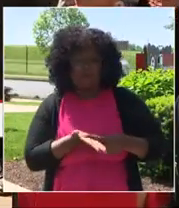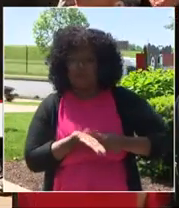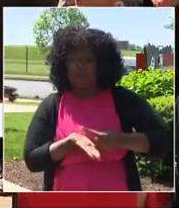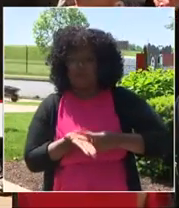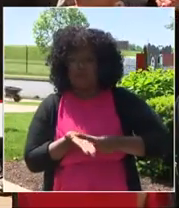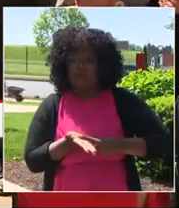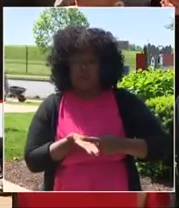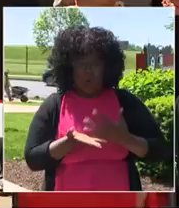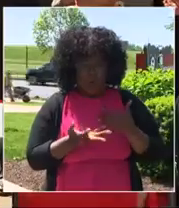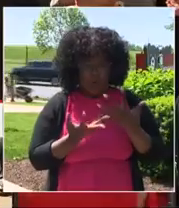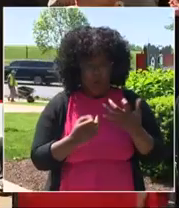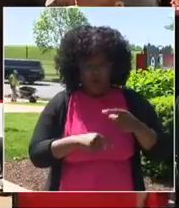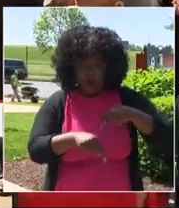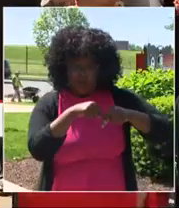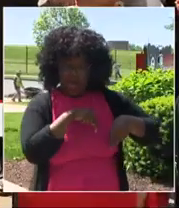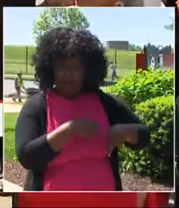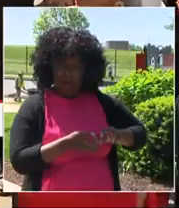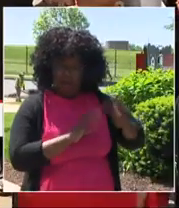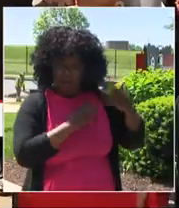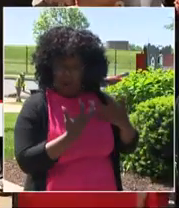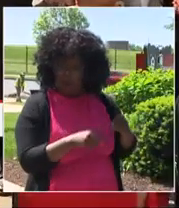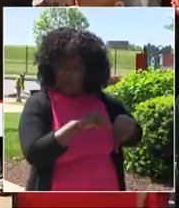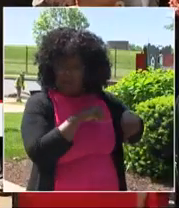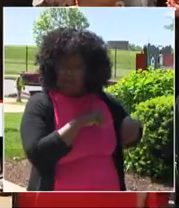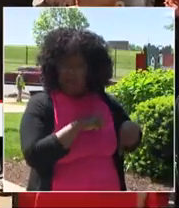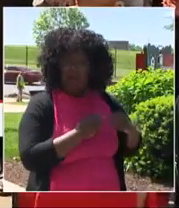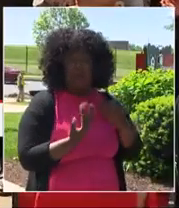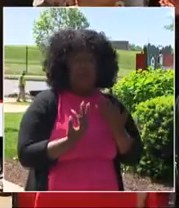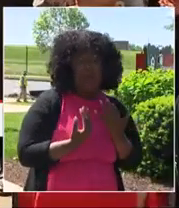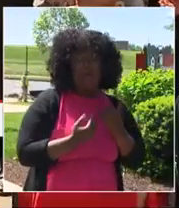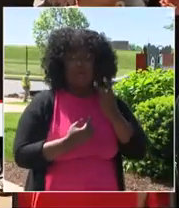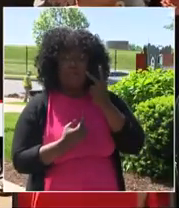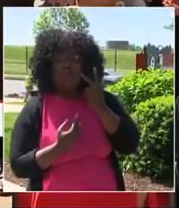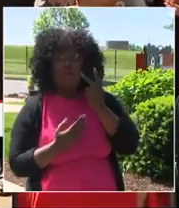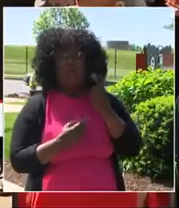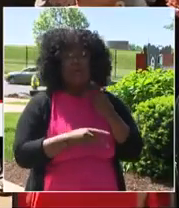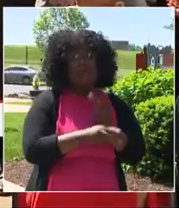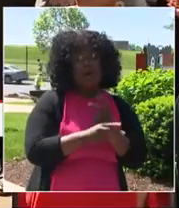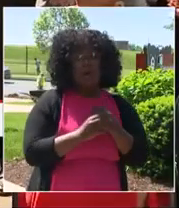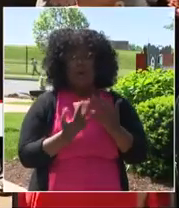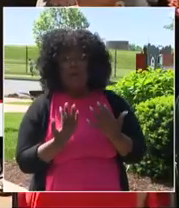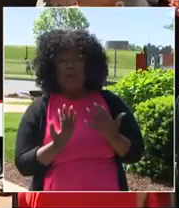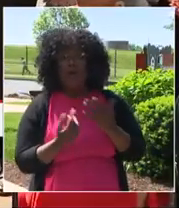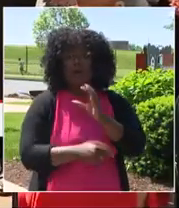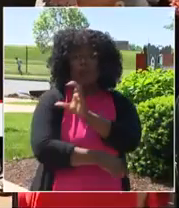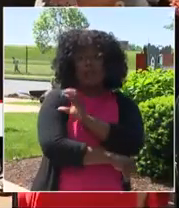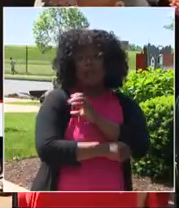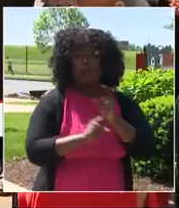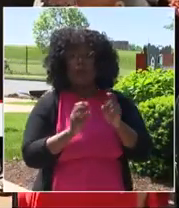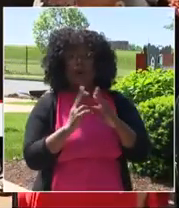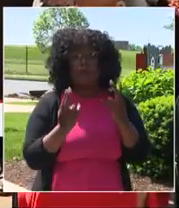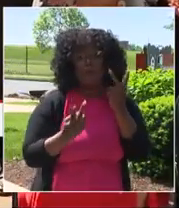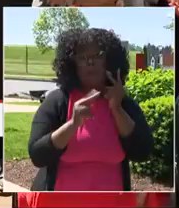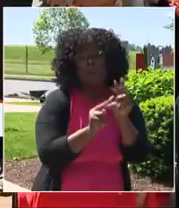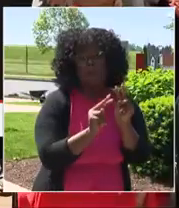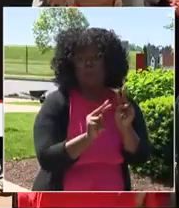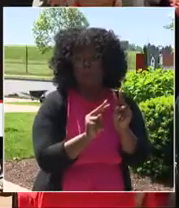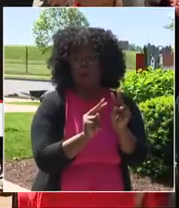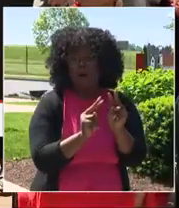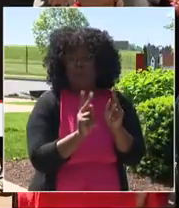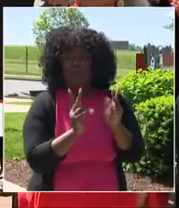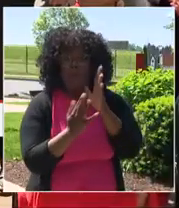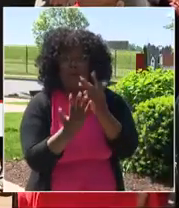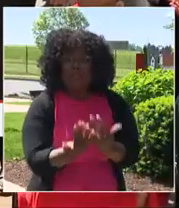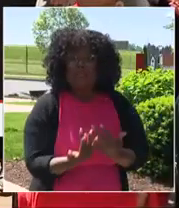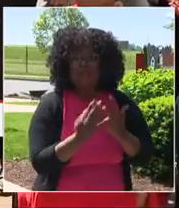places where folks had to wait to receive care until there was a clinic, and then you had a line down the street of folks trying to get dental care or trying to